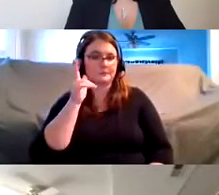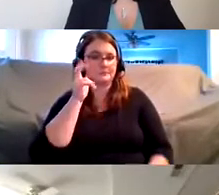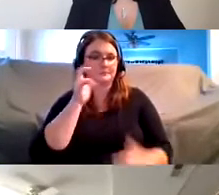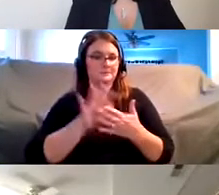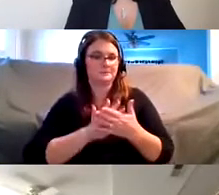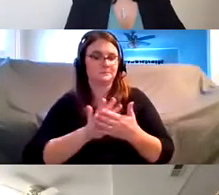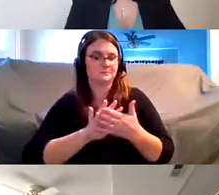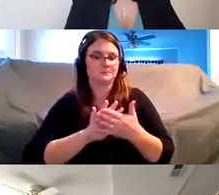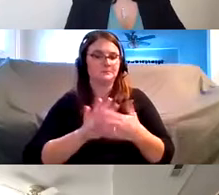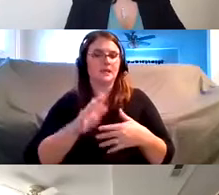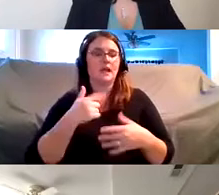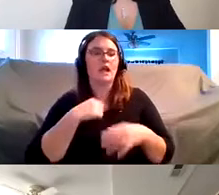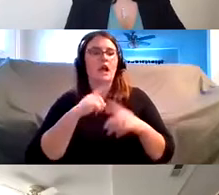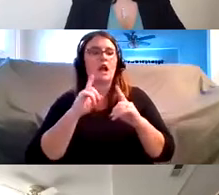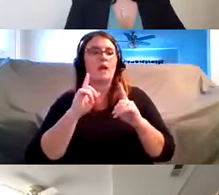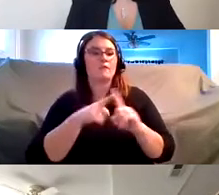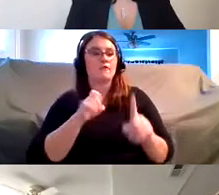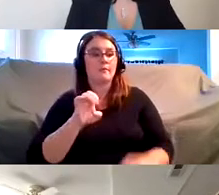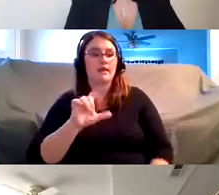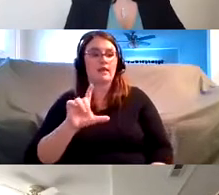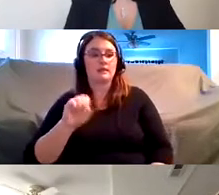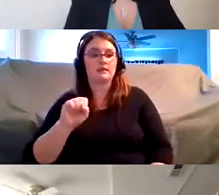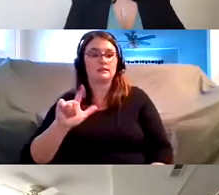school in El Salvador. I am from El Salvador.